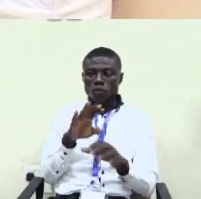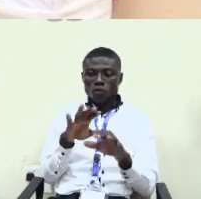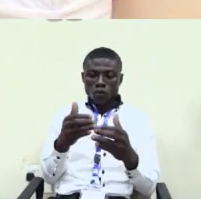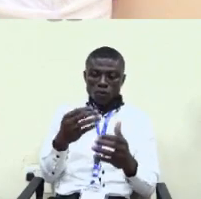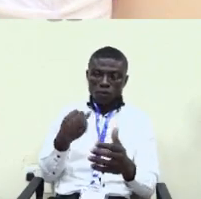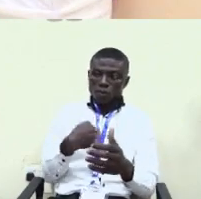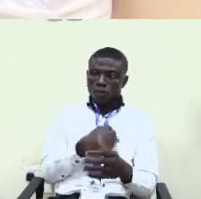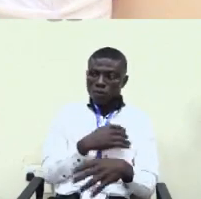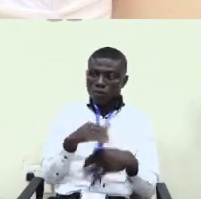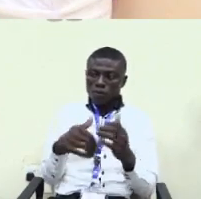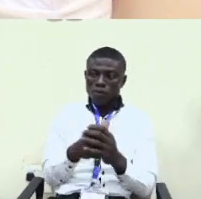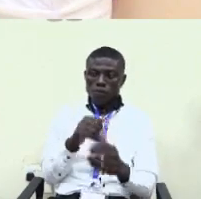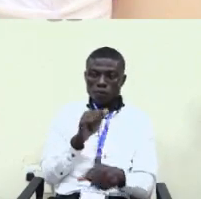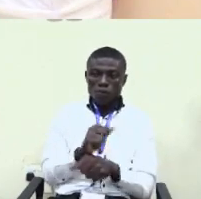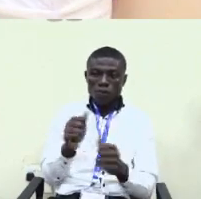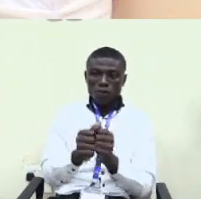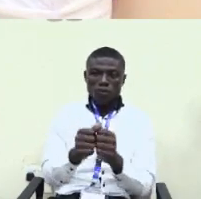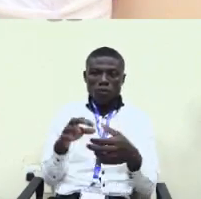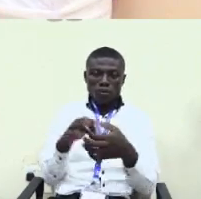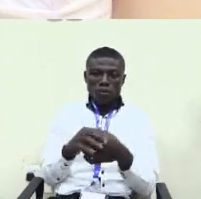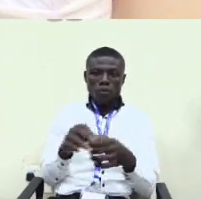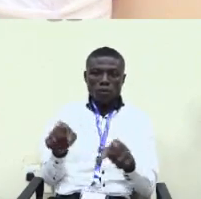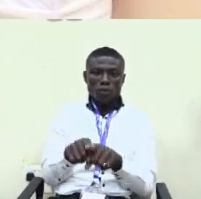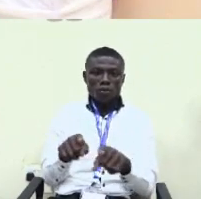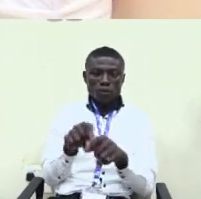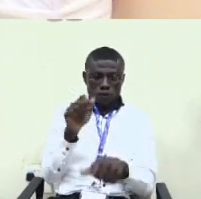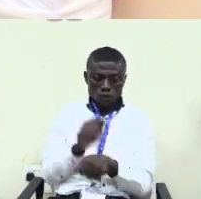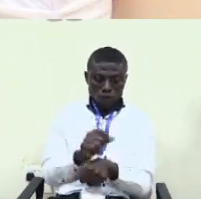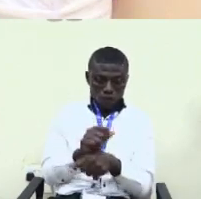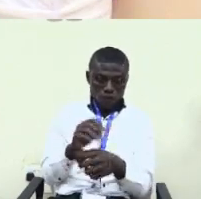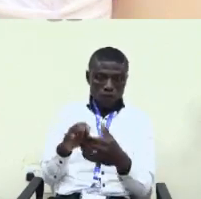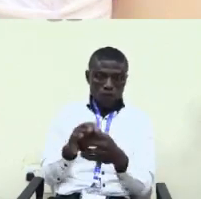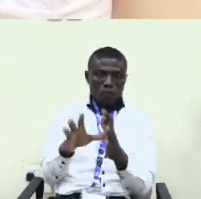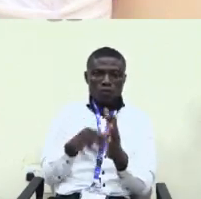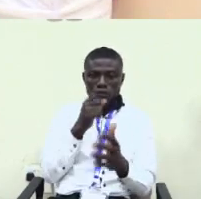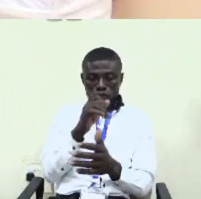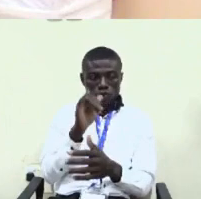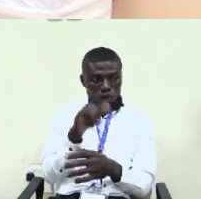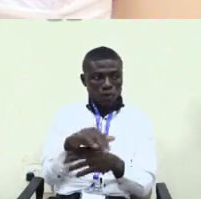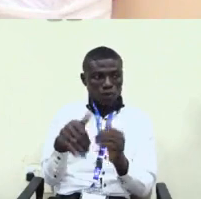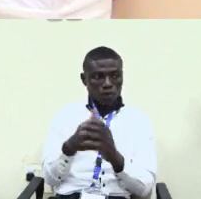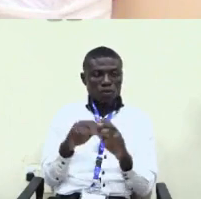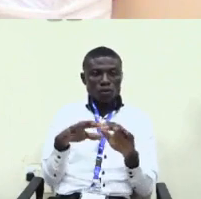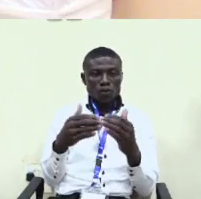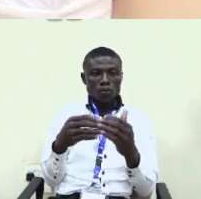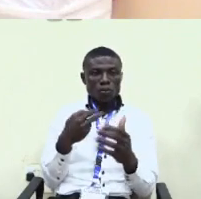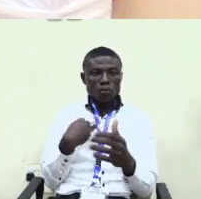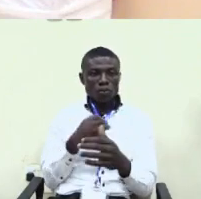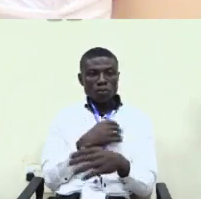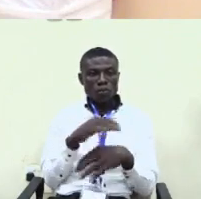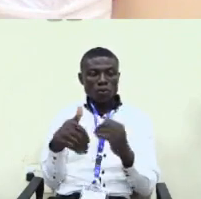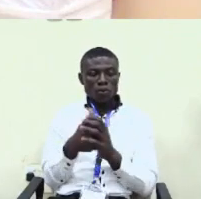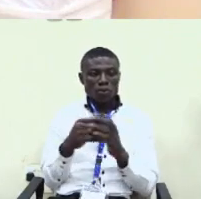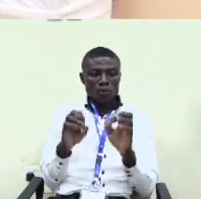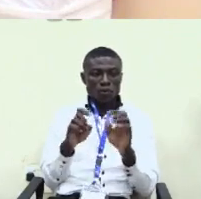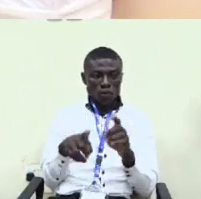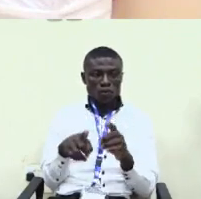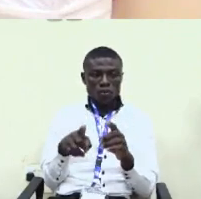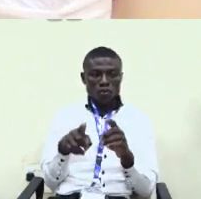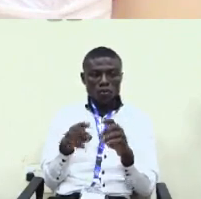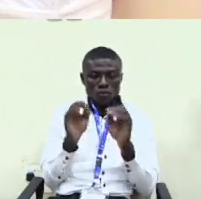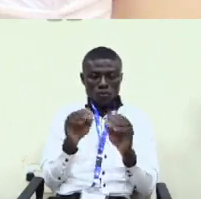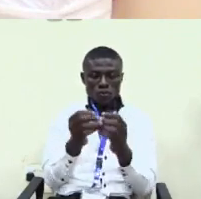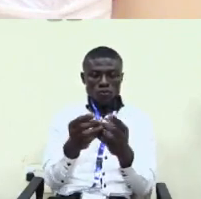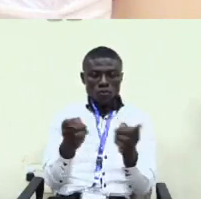they collaborated with them, and they worked jointly to ensure that community members were educated and